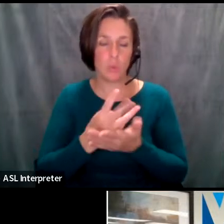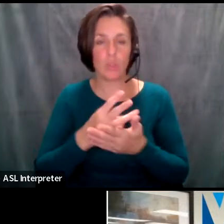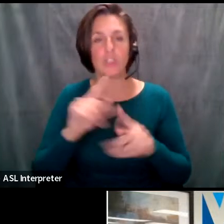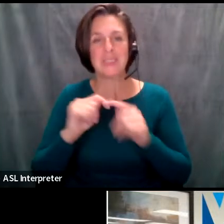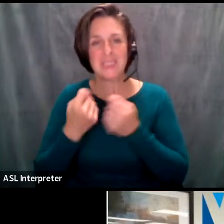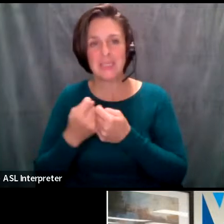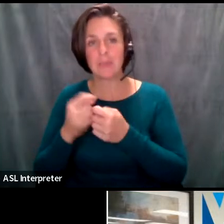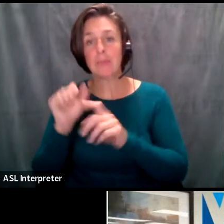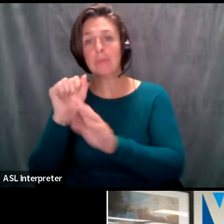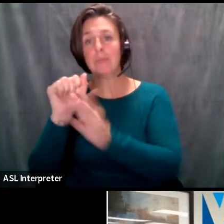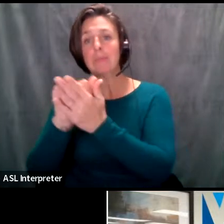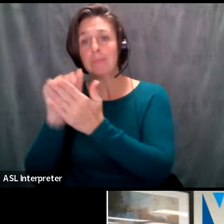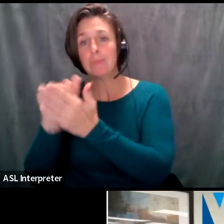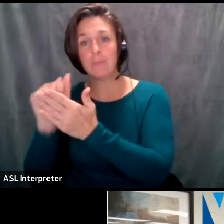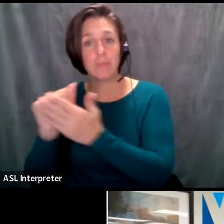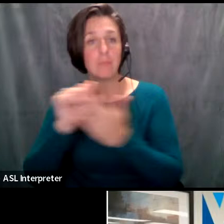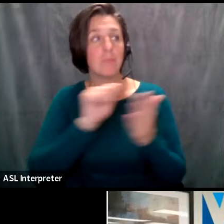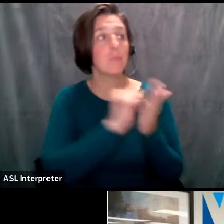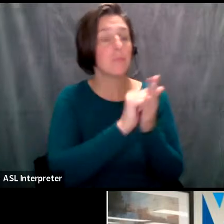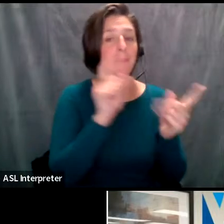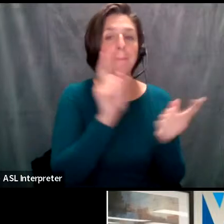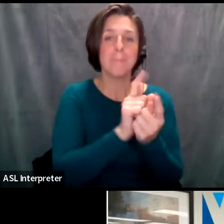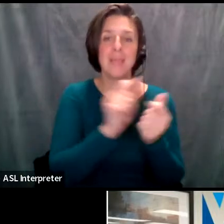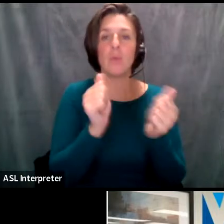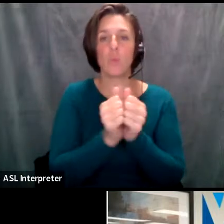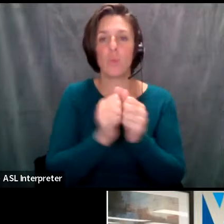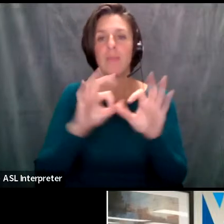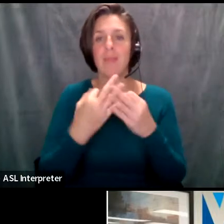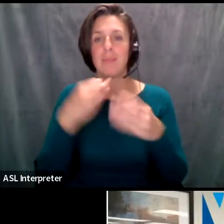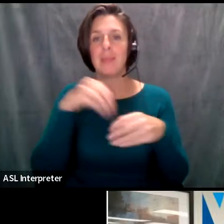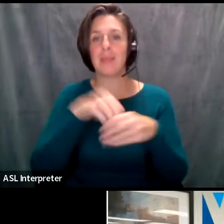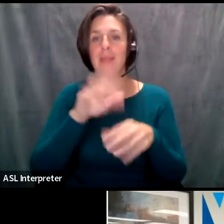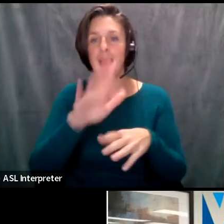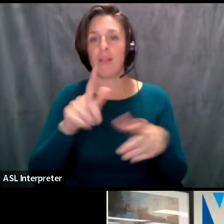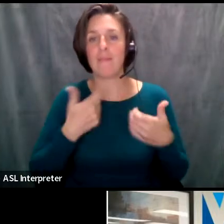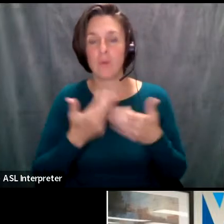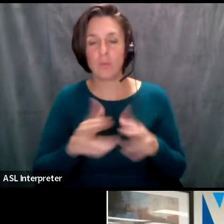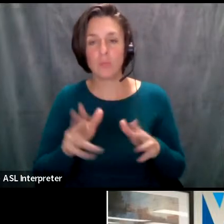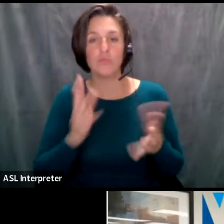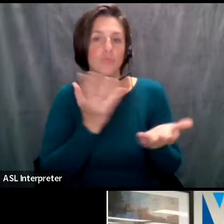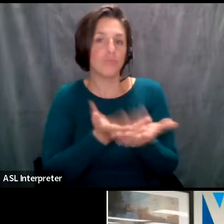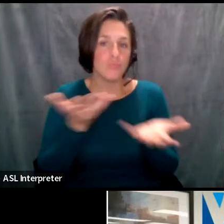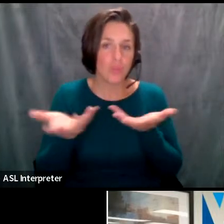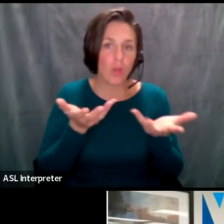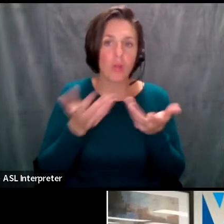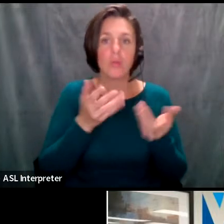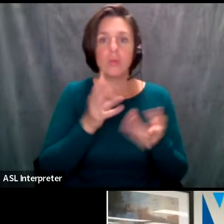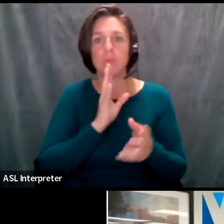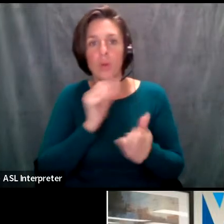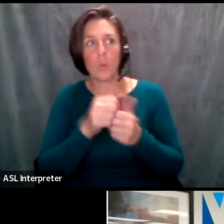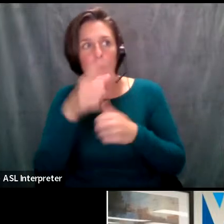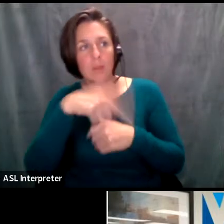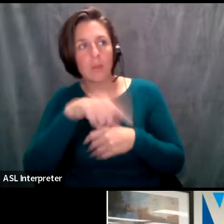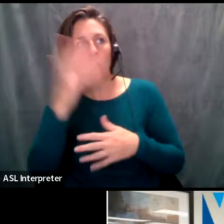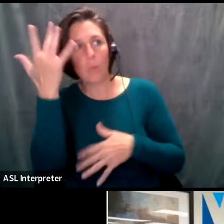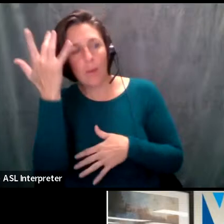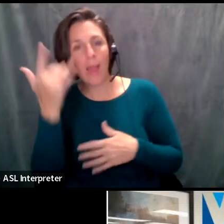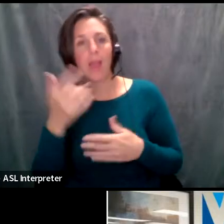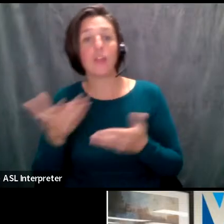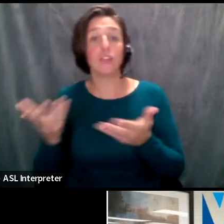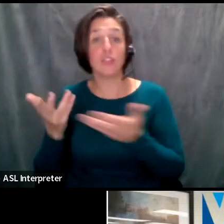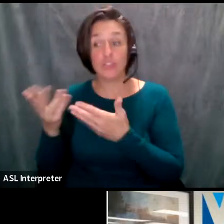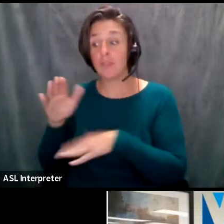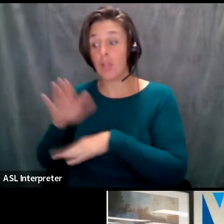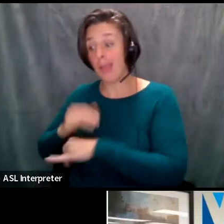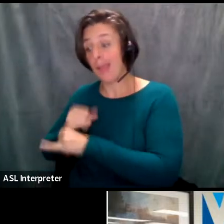in their living rooms, and talk through the why, and try to work through to find, the services are on the campuses. We can try to serve as